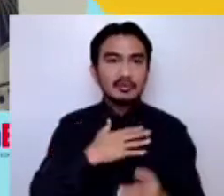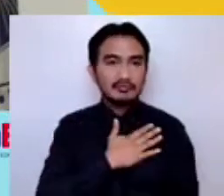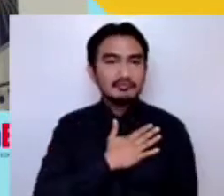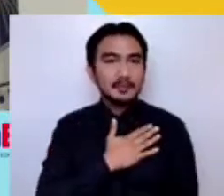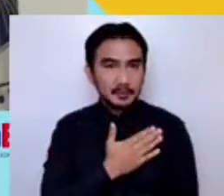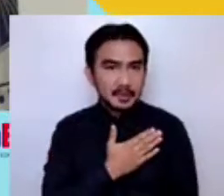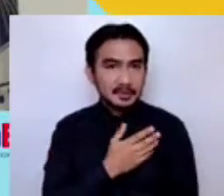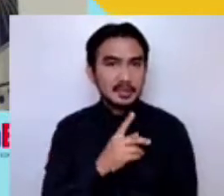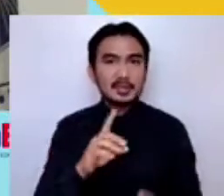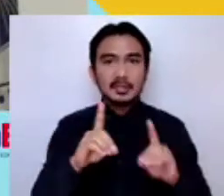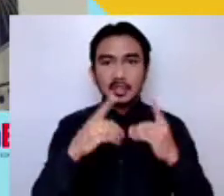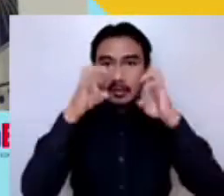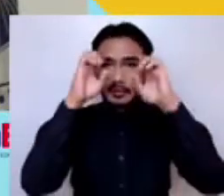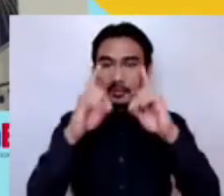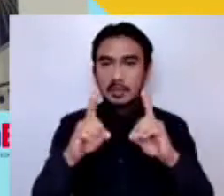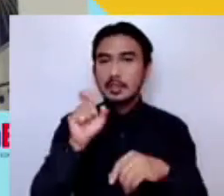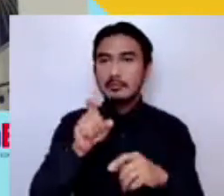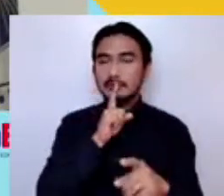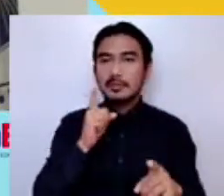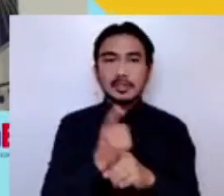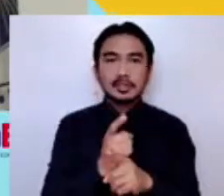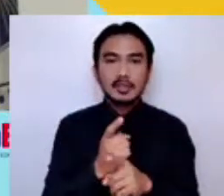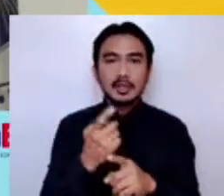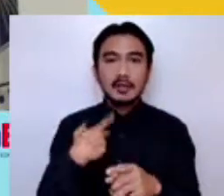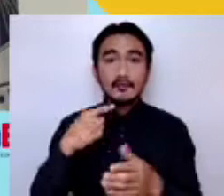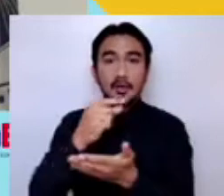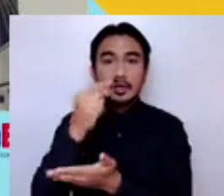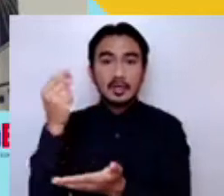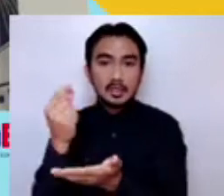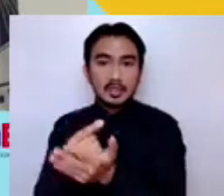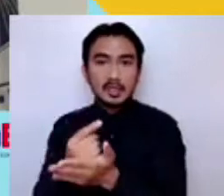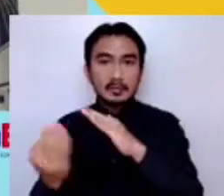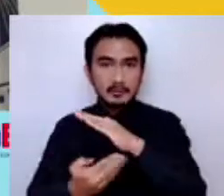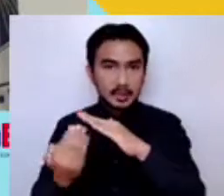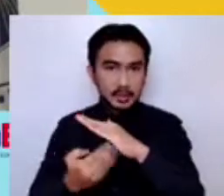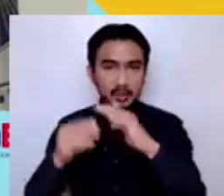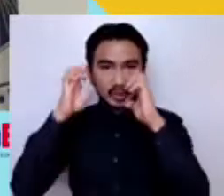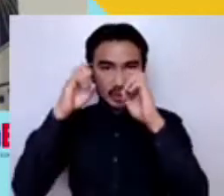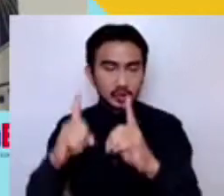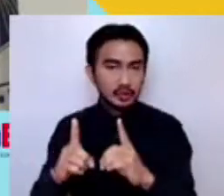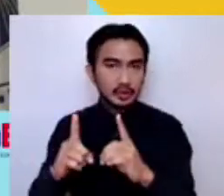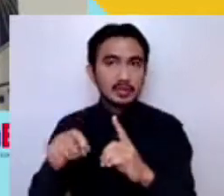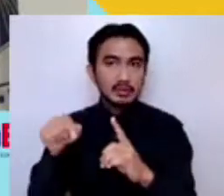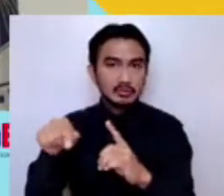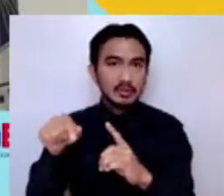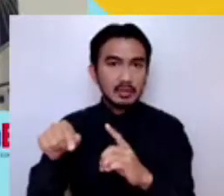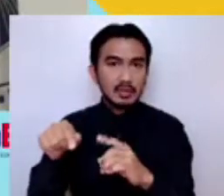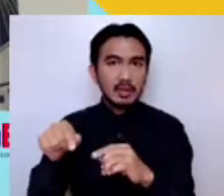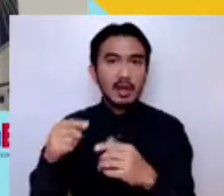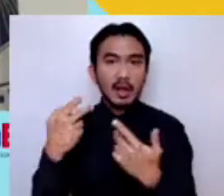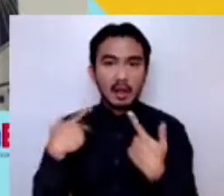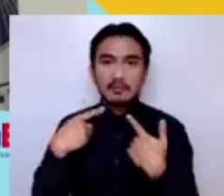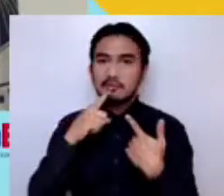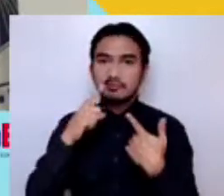a commitment to ensure that graduates of basic education are equipped with the